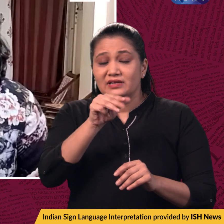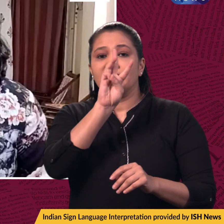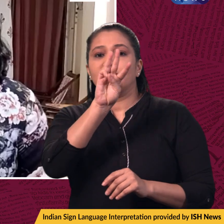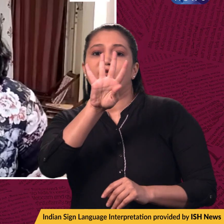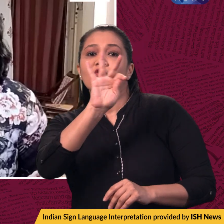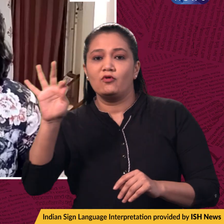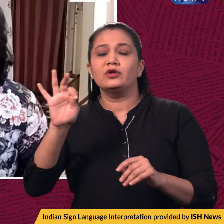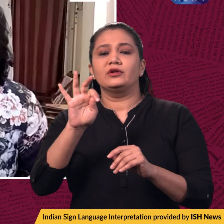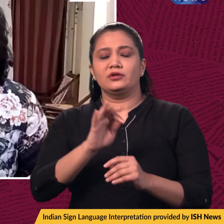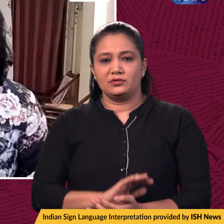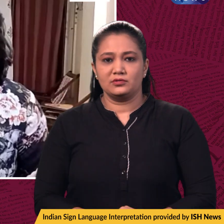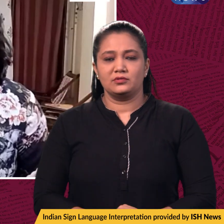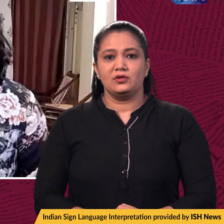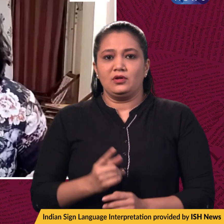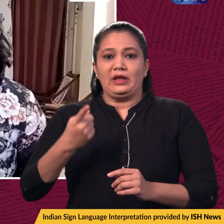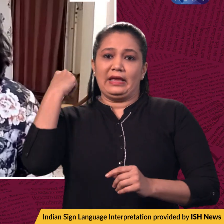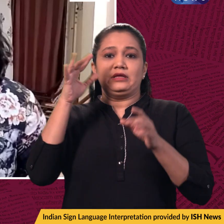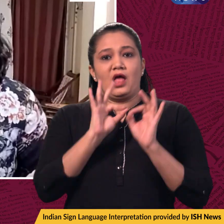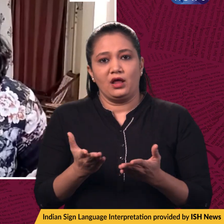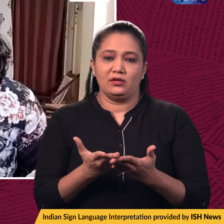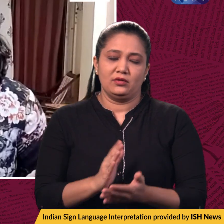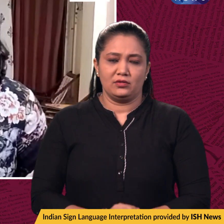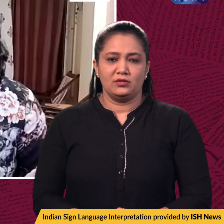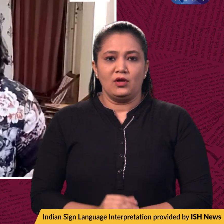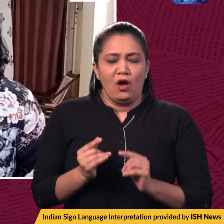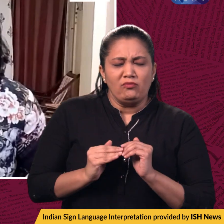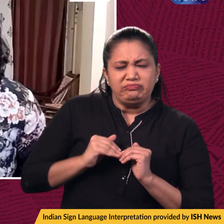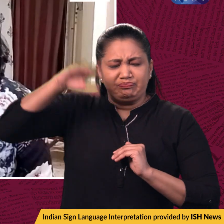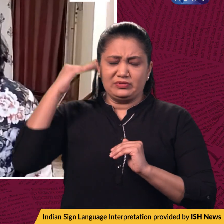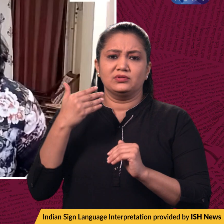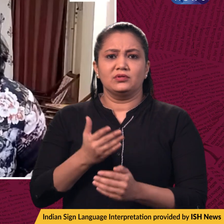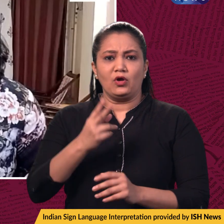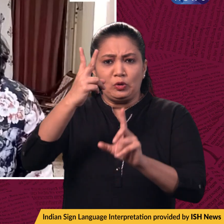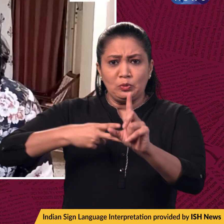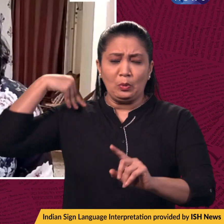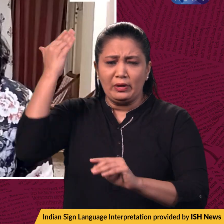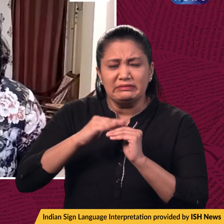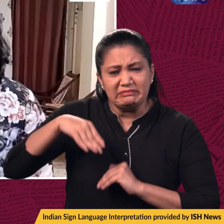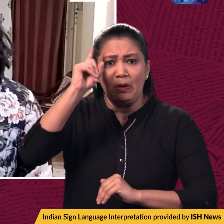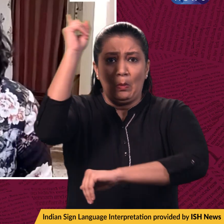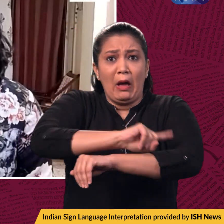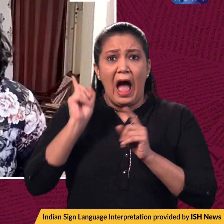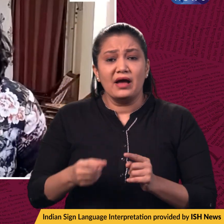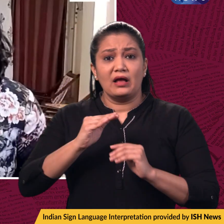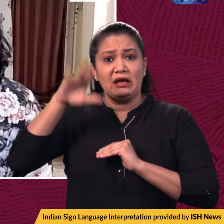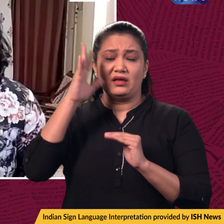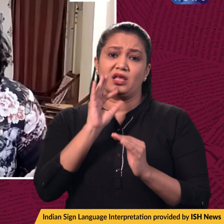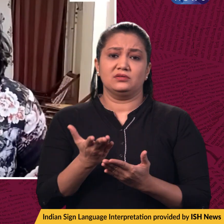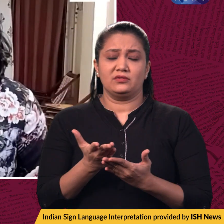3,400 cases were reported just yesterday, which is the highest daily figure in 2